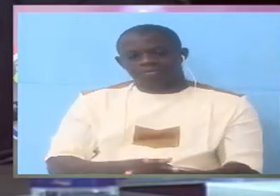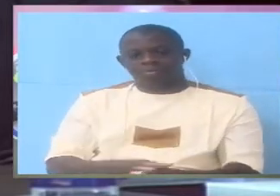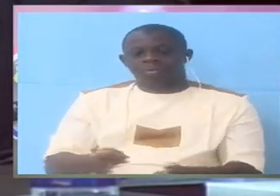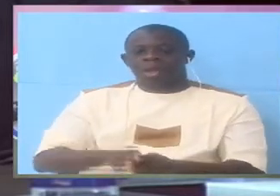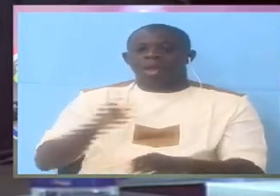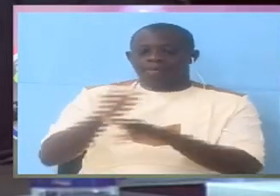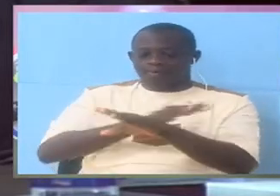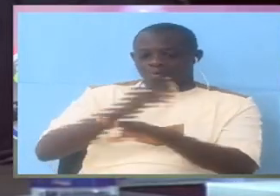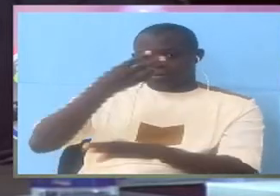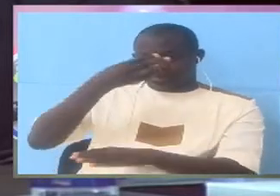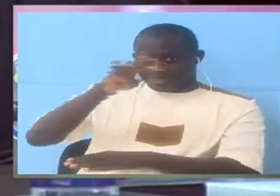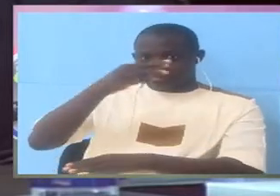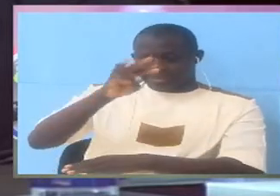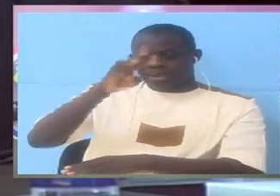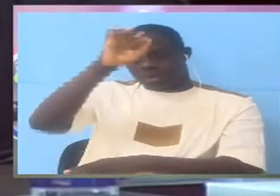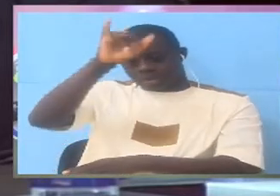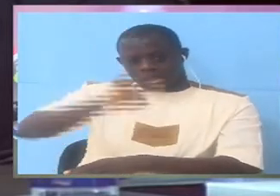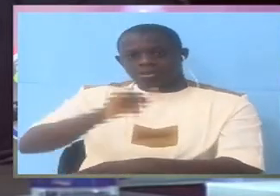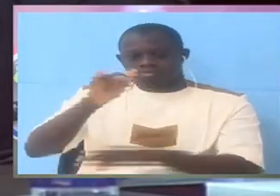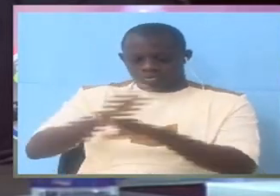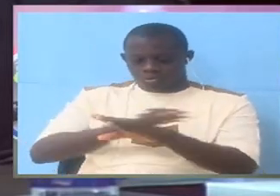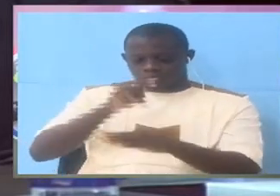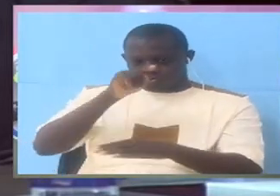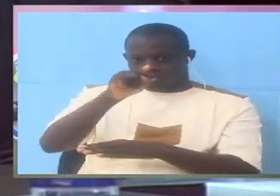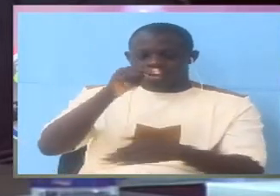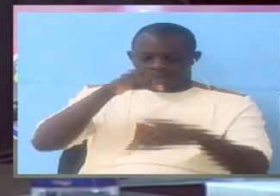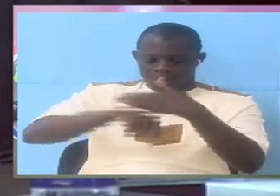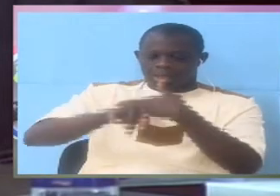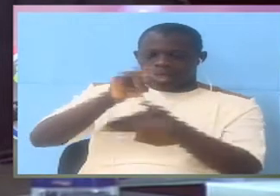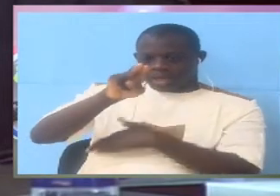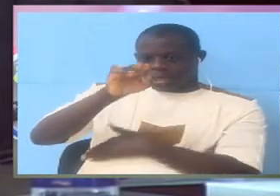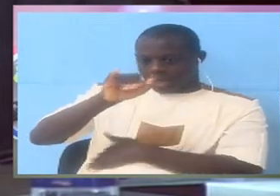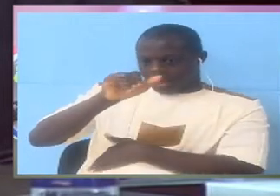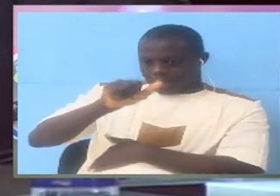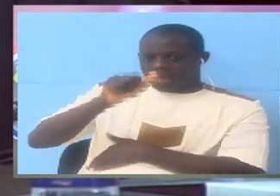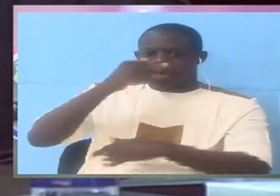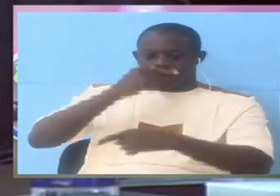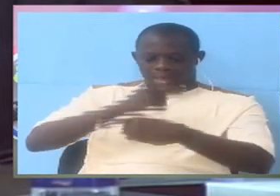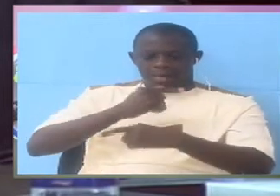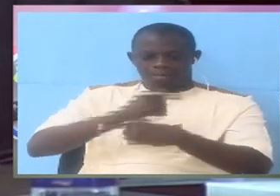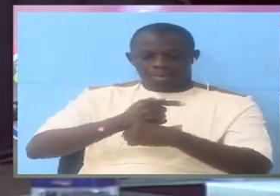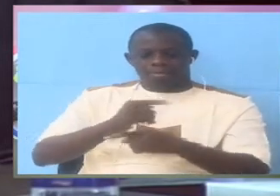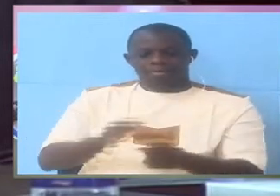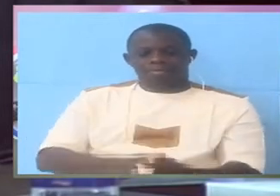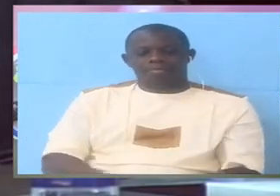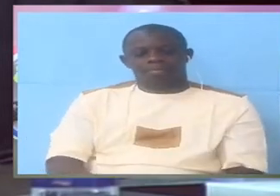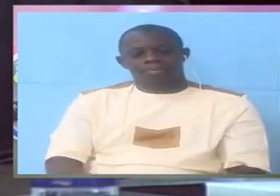During the 13 years you were in the intelligence service of the Gambia,